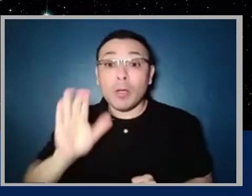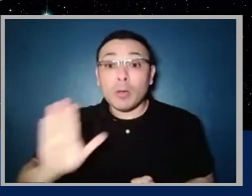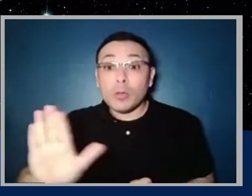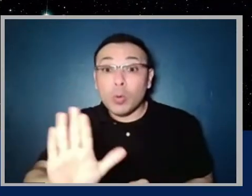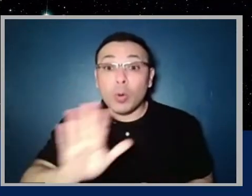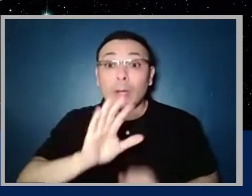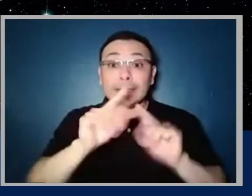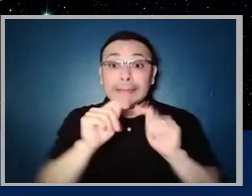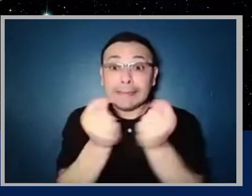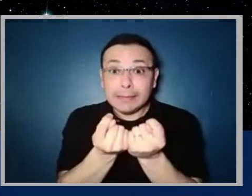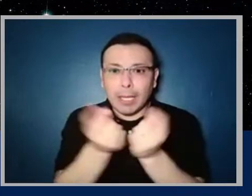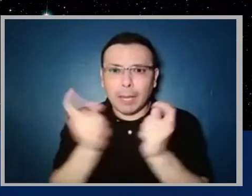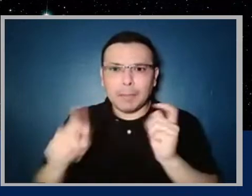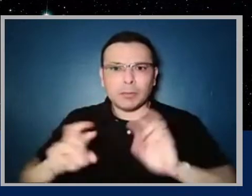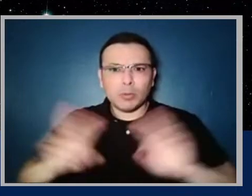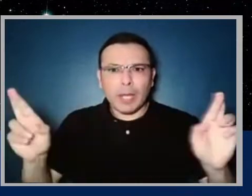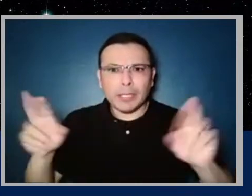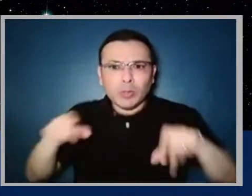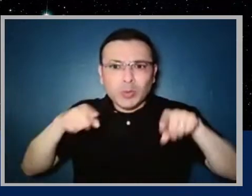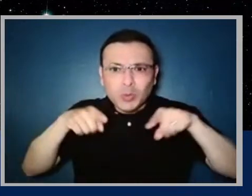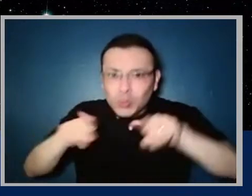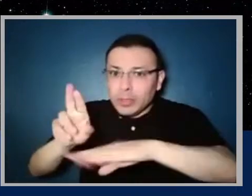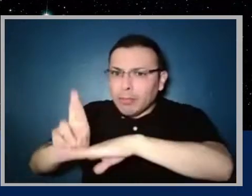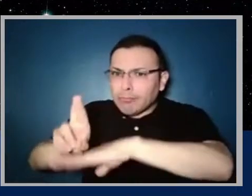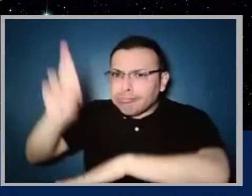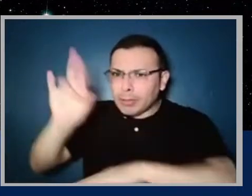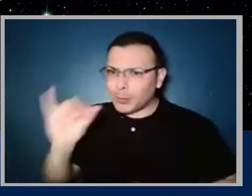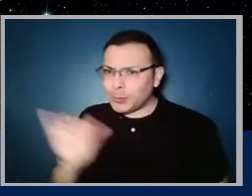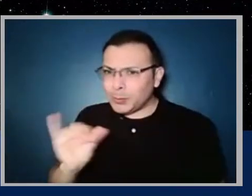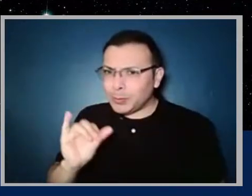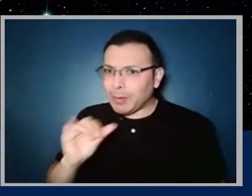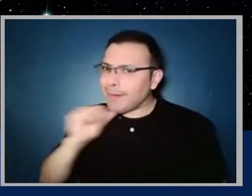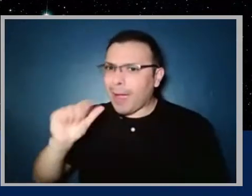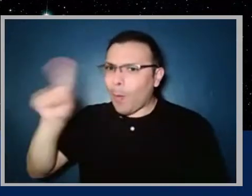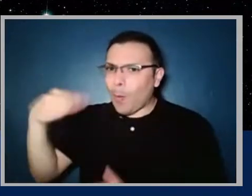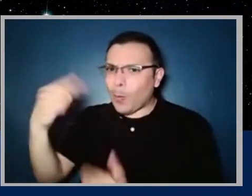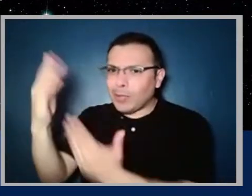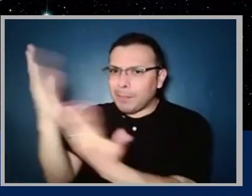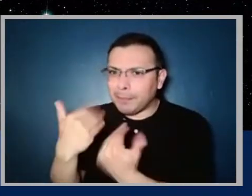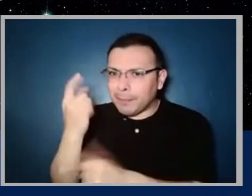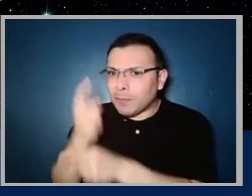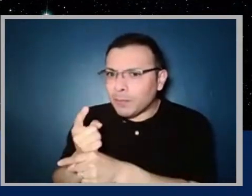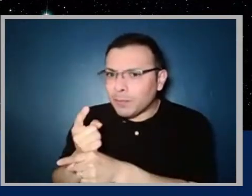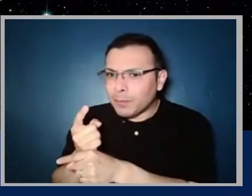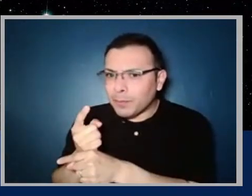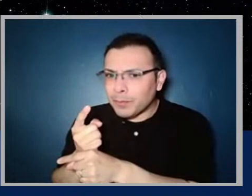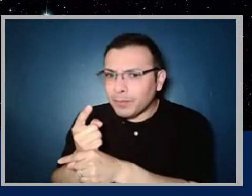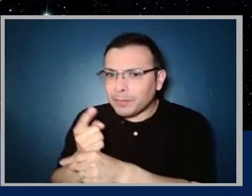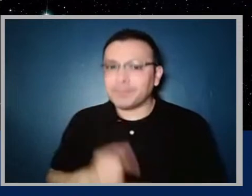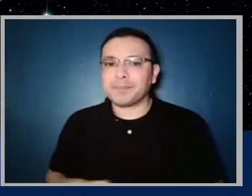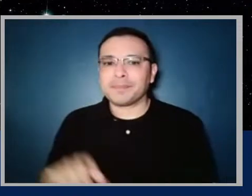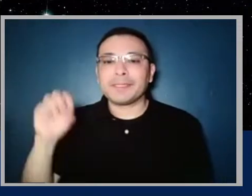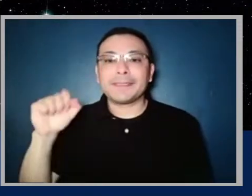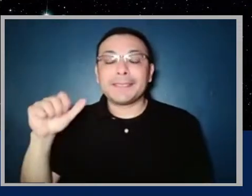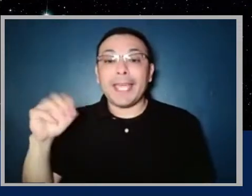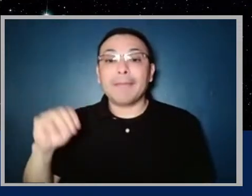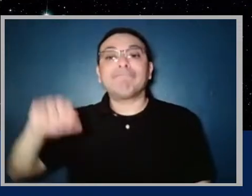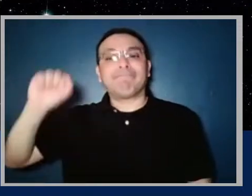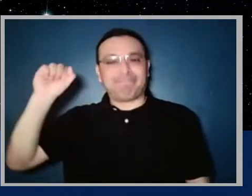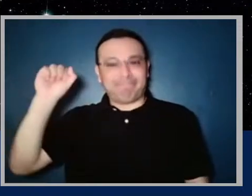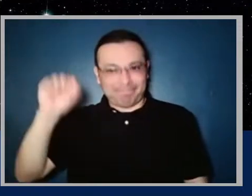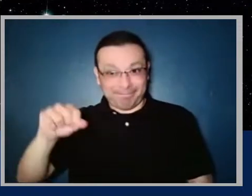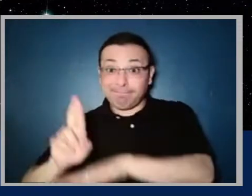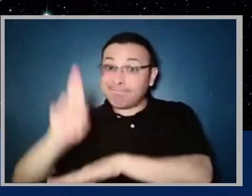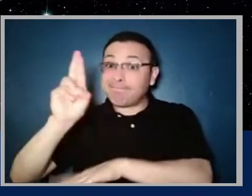launch, right? Sam, start that off for us. Yeah, we're absolutely prepared on launch. So we actually have two separate teams.